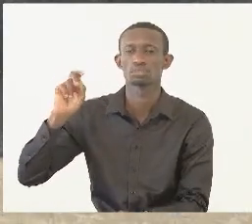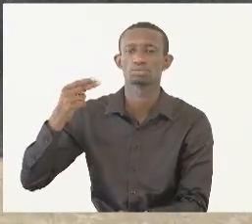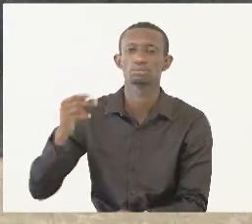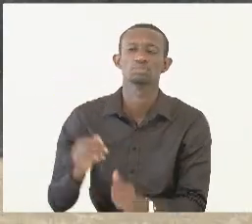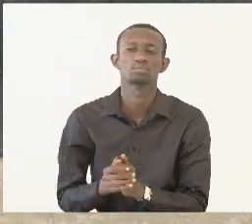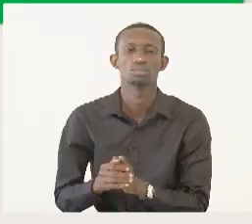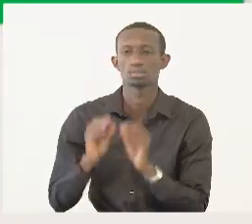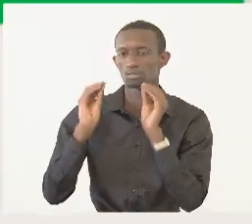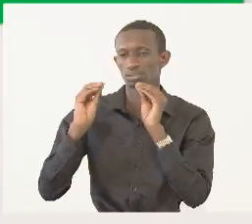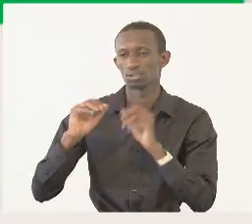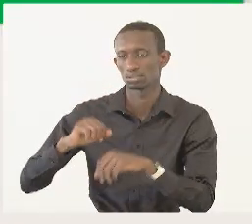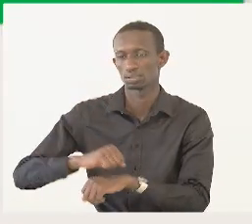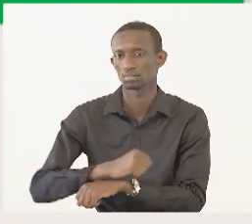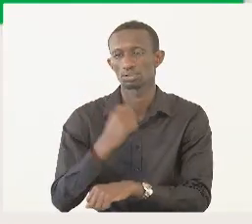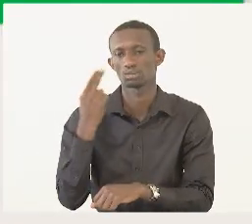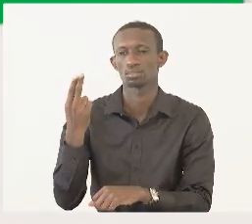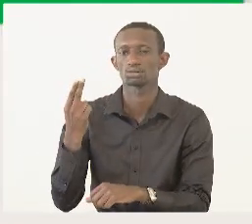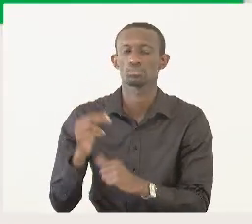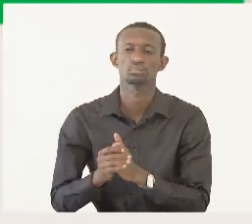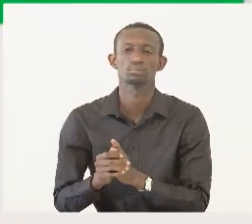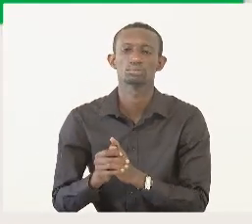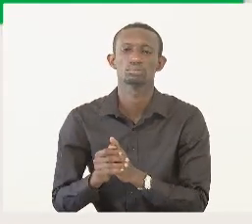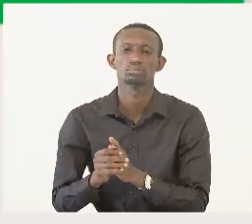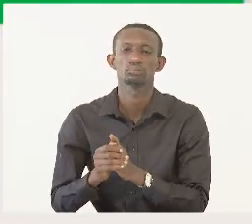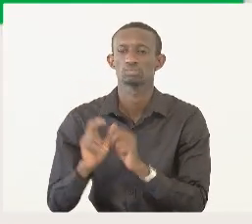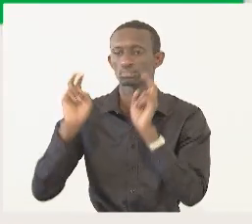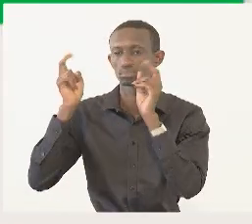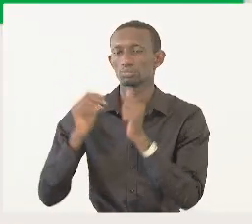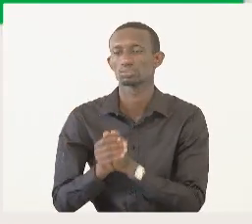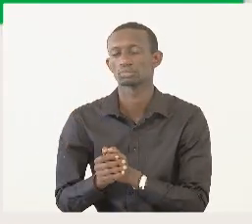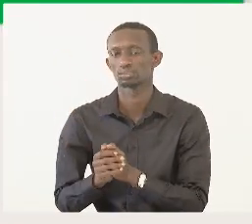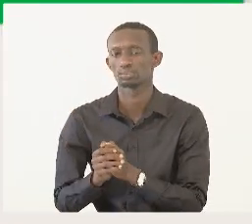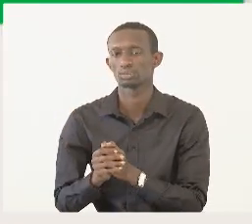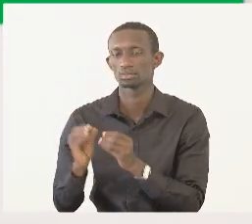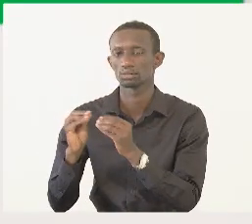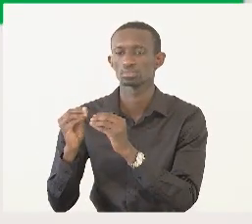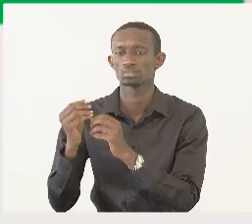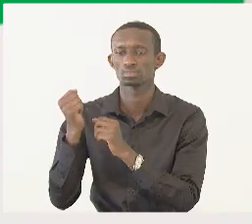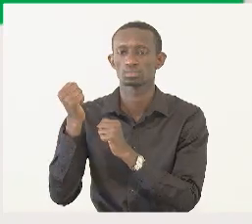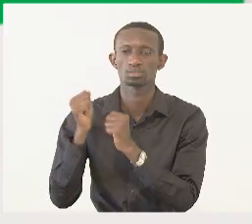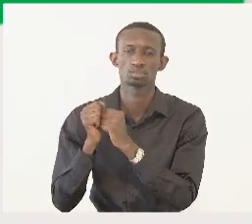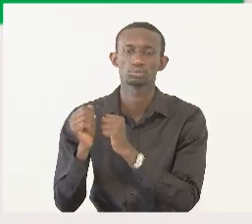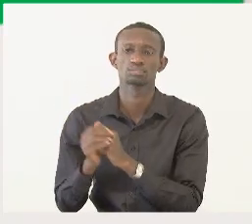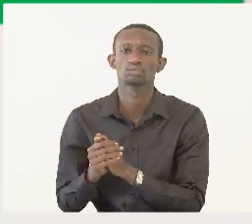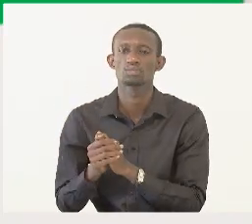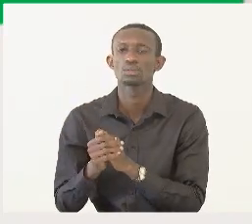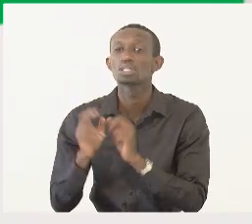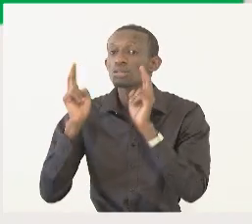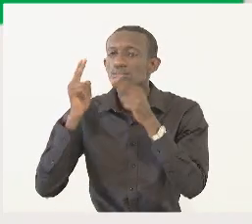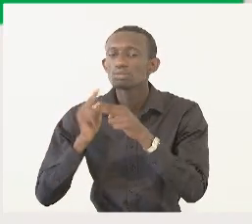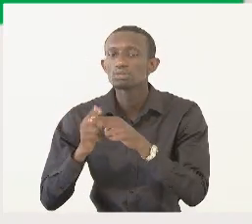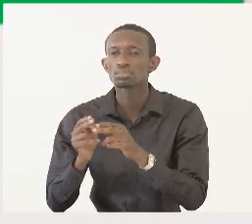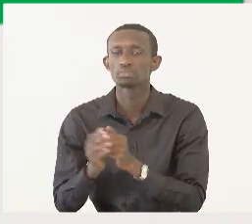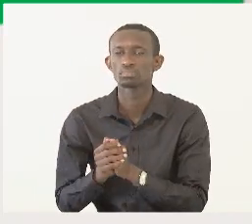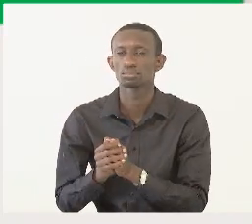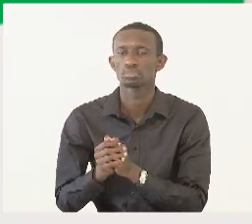10. And the unit is human, it is excretion in human. And this lesson 1,